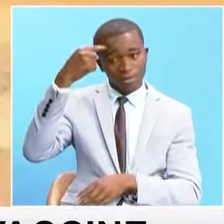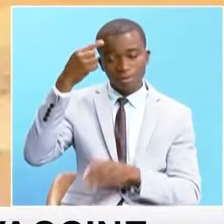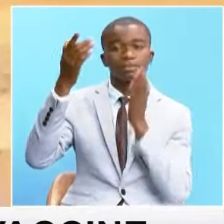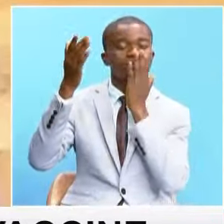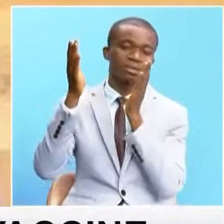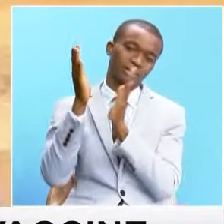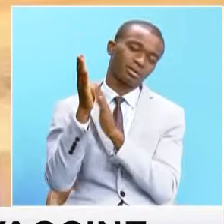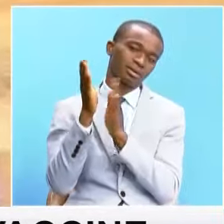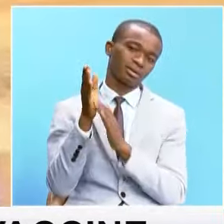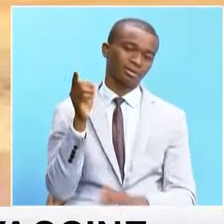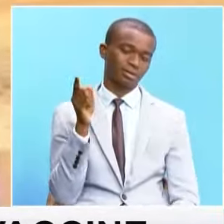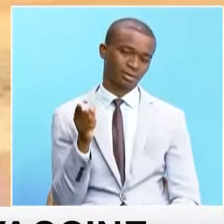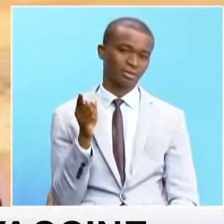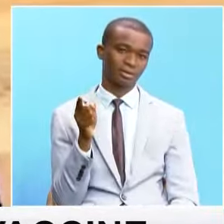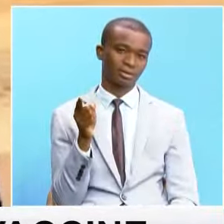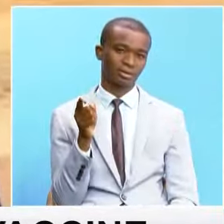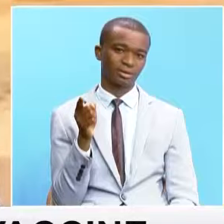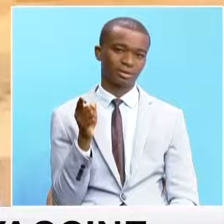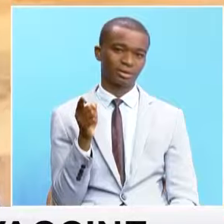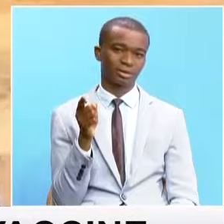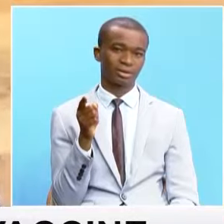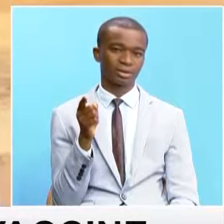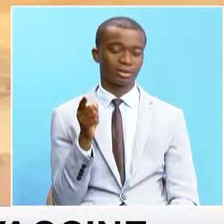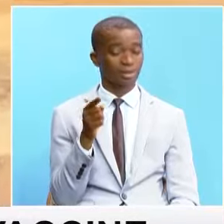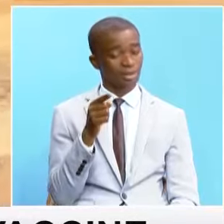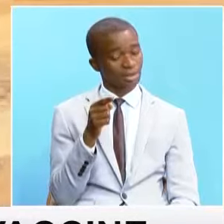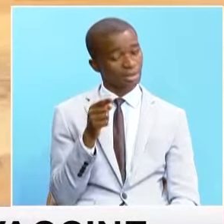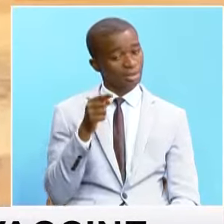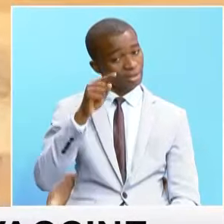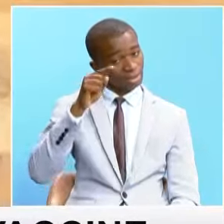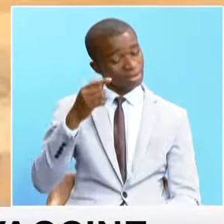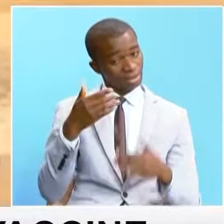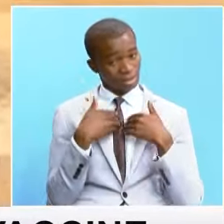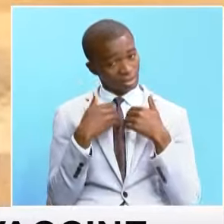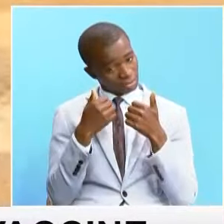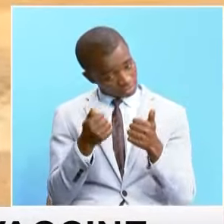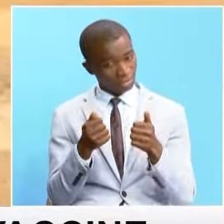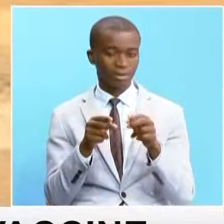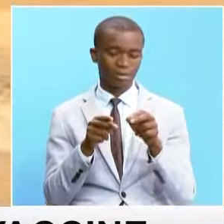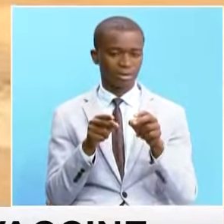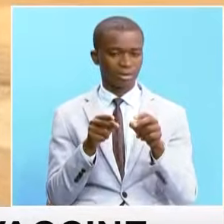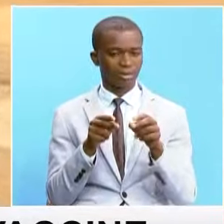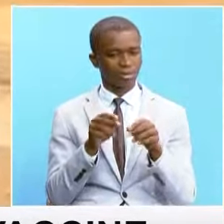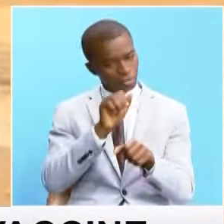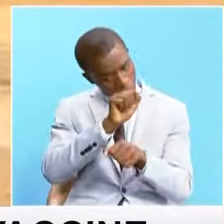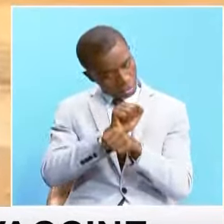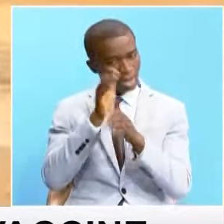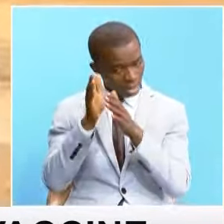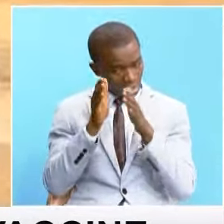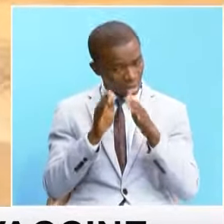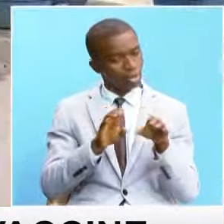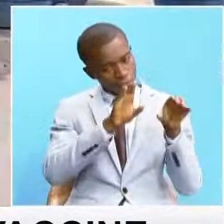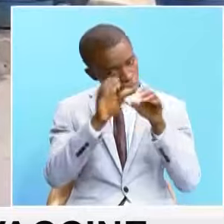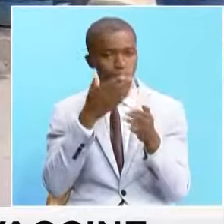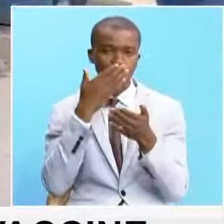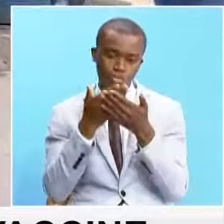especially Karundu Ward, which I've seen it, I think the job which they are doing, the health people, we appreciate for